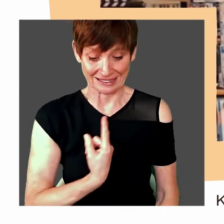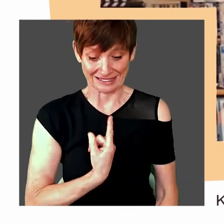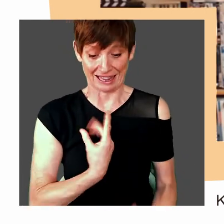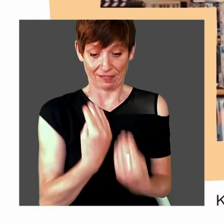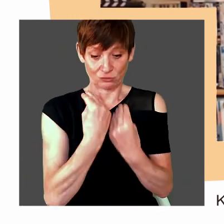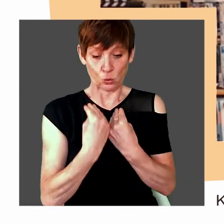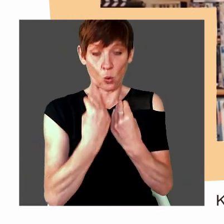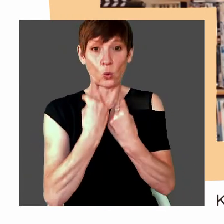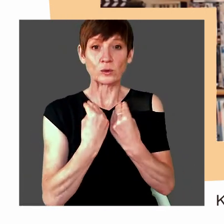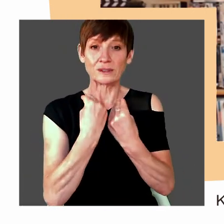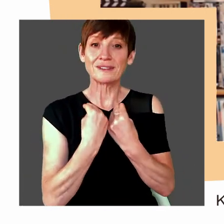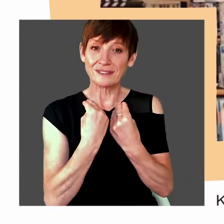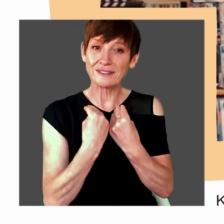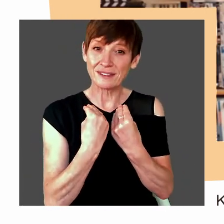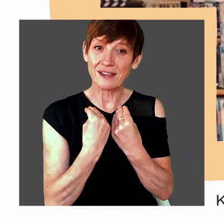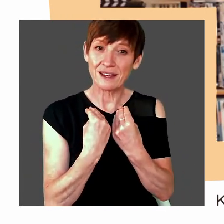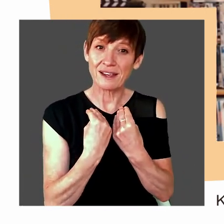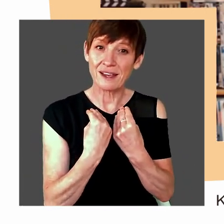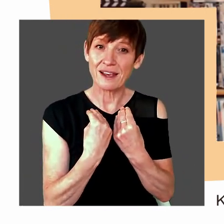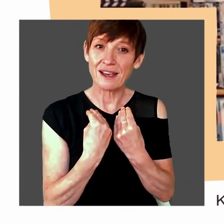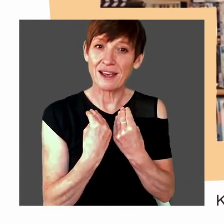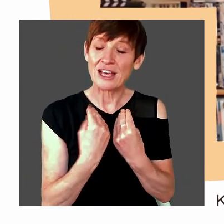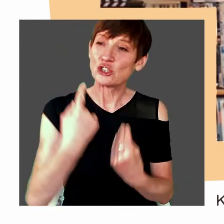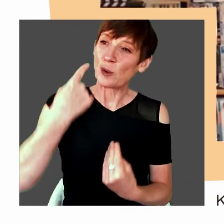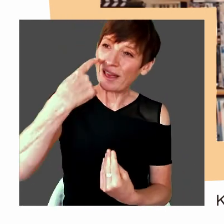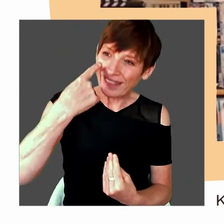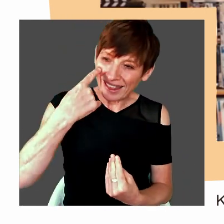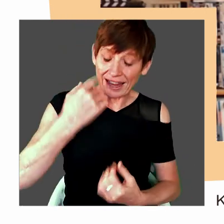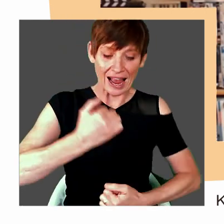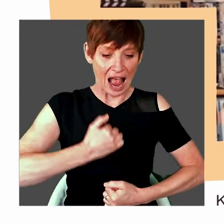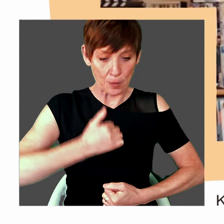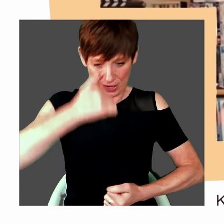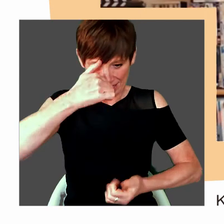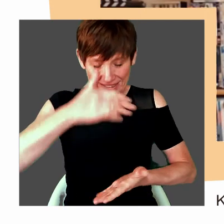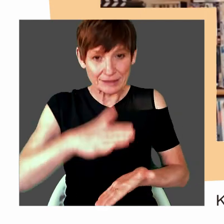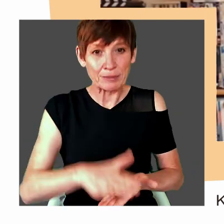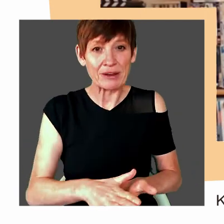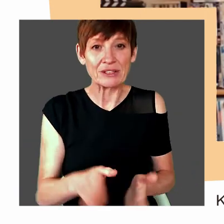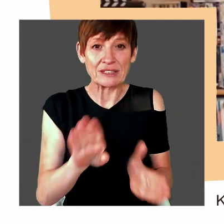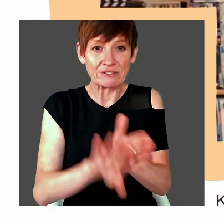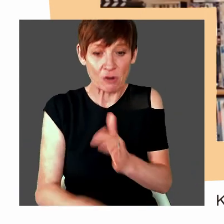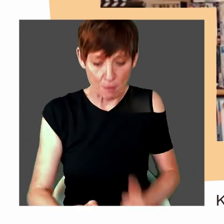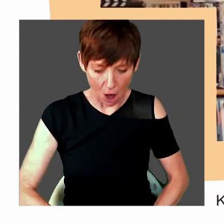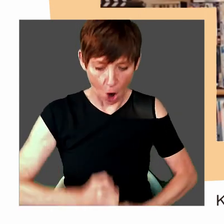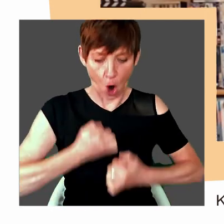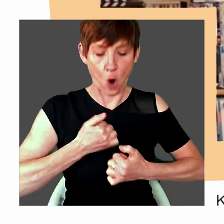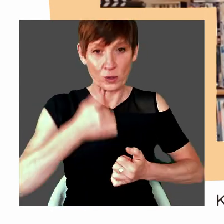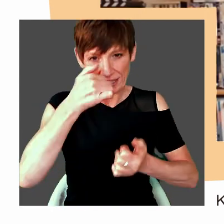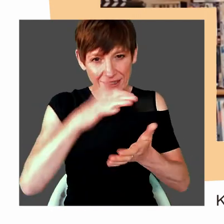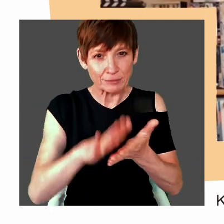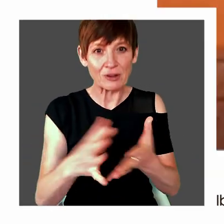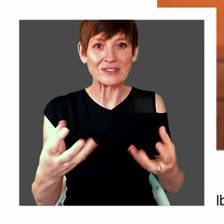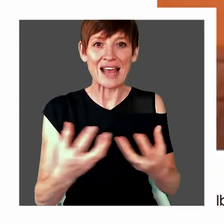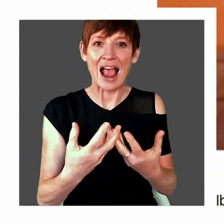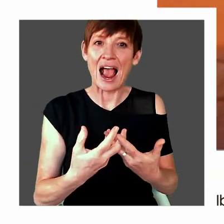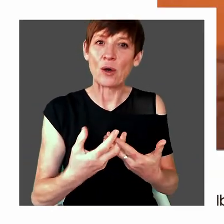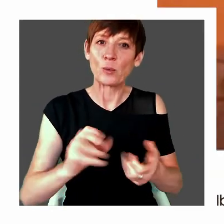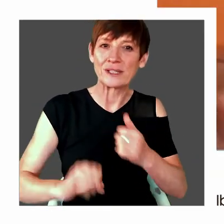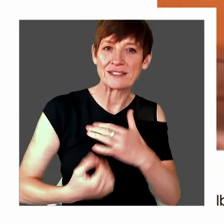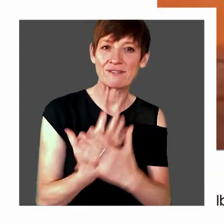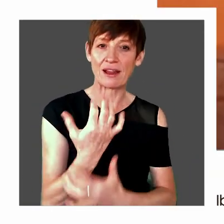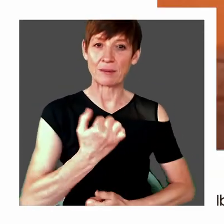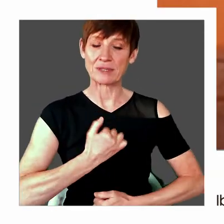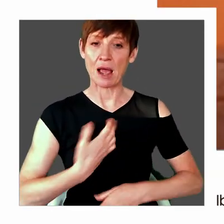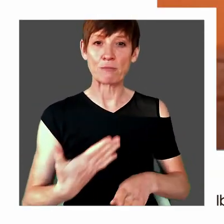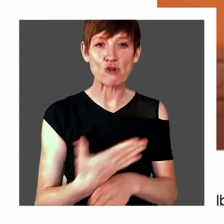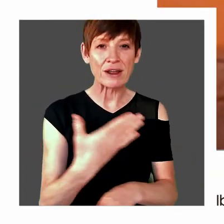and the experience we get is from our experience, like how we've developed our practice. So it sometimes